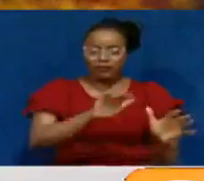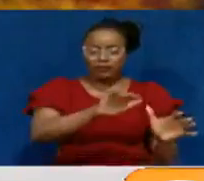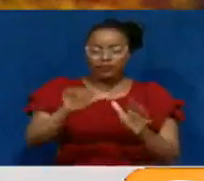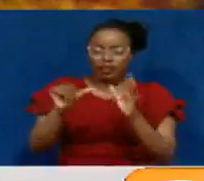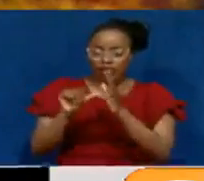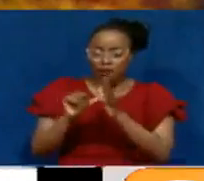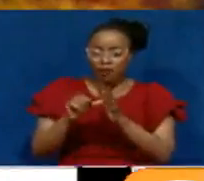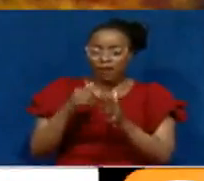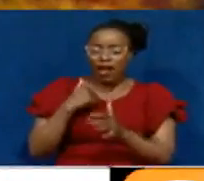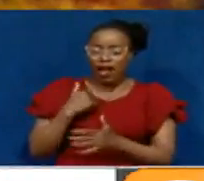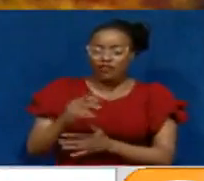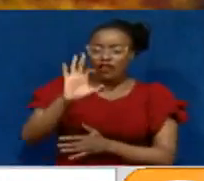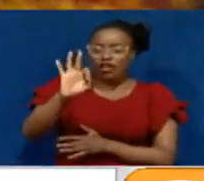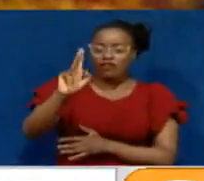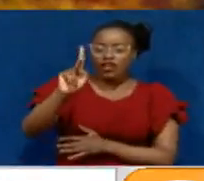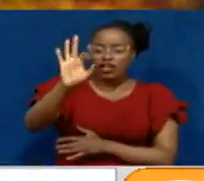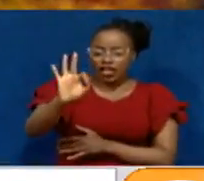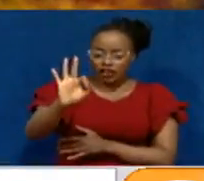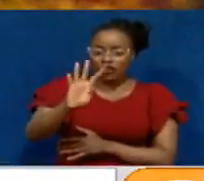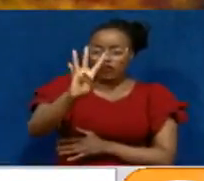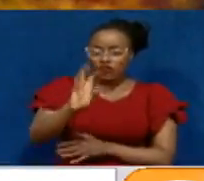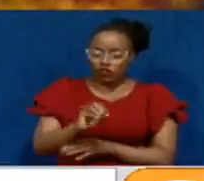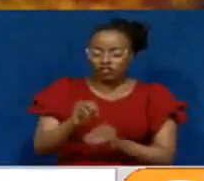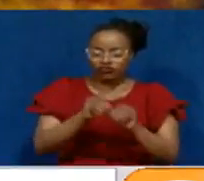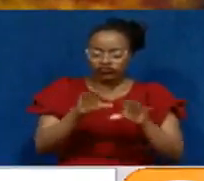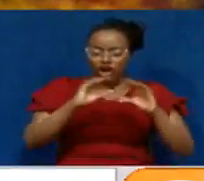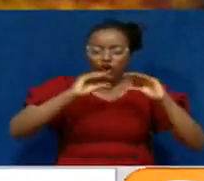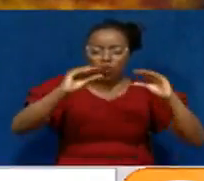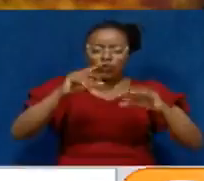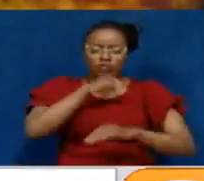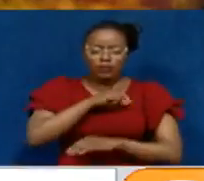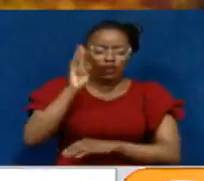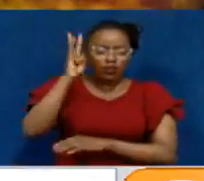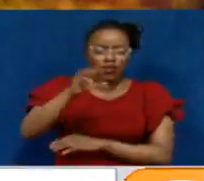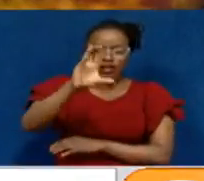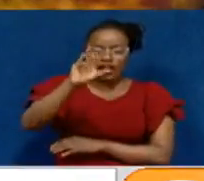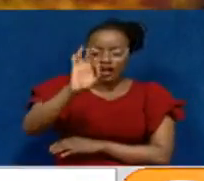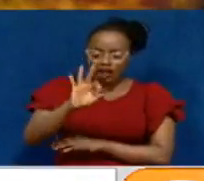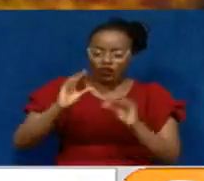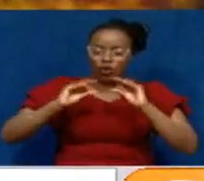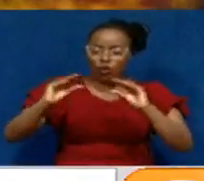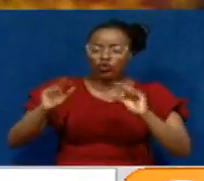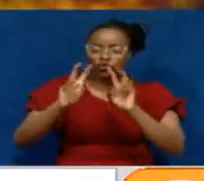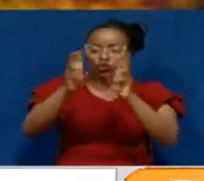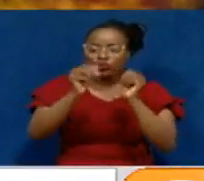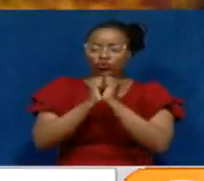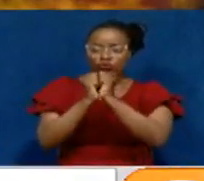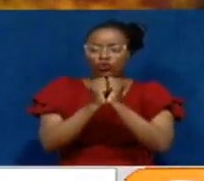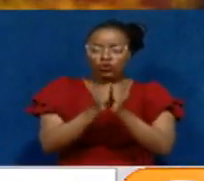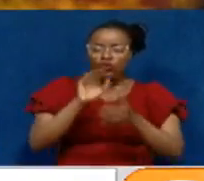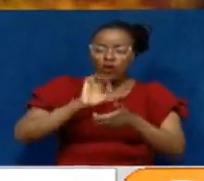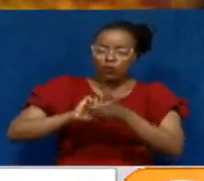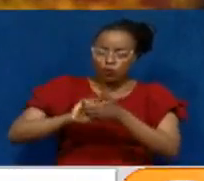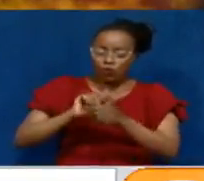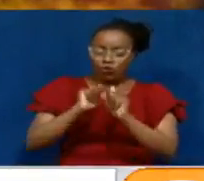Despite the troubles rocking the football, Kenya Federation, 40 grassroot coaches will benefit from a CAF-D coaching course in collaboration with Buruburu